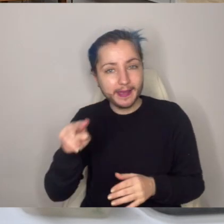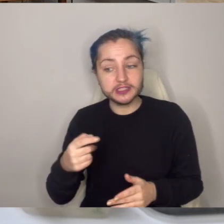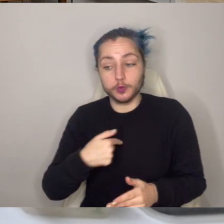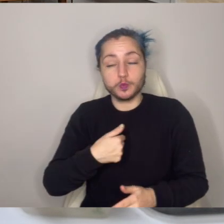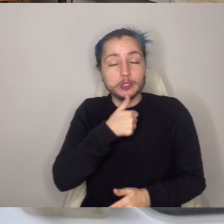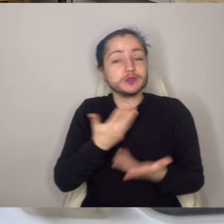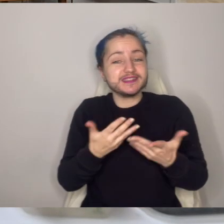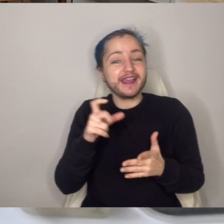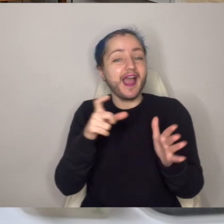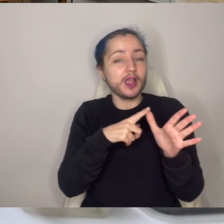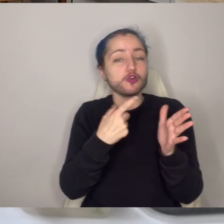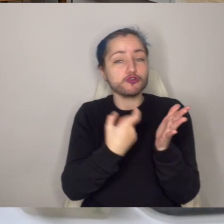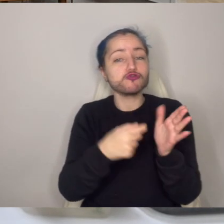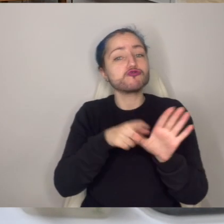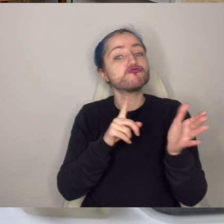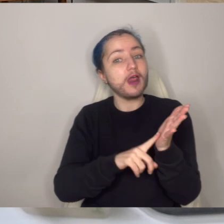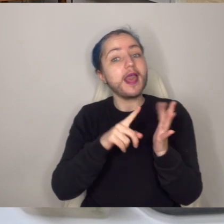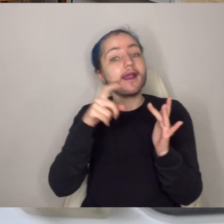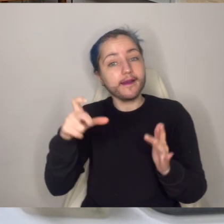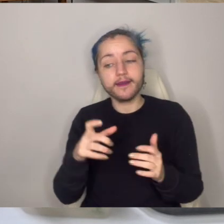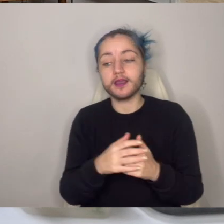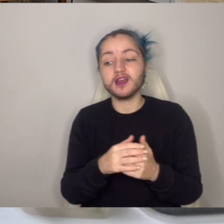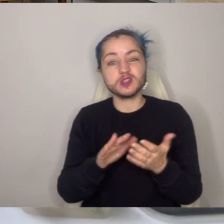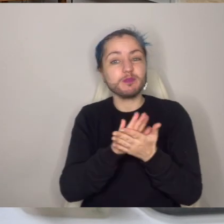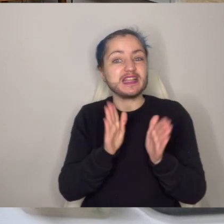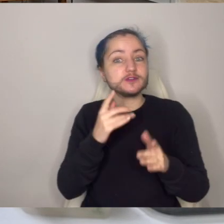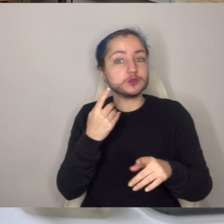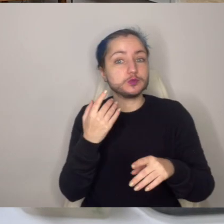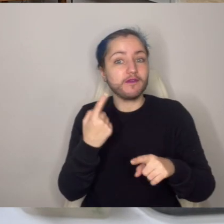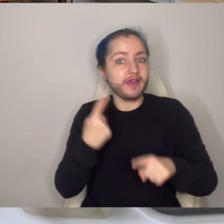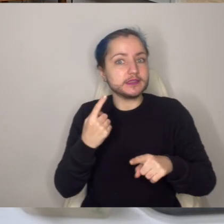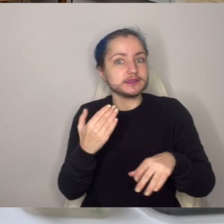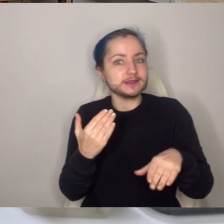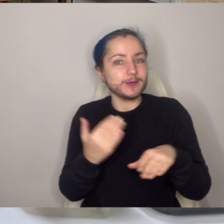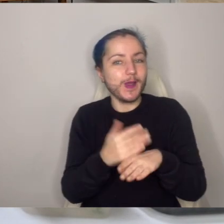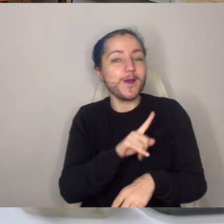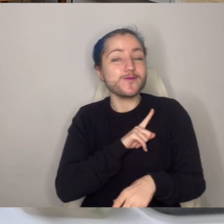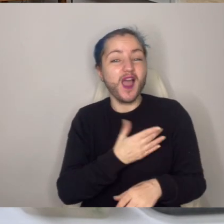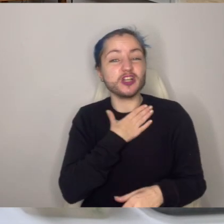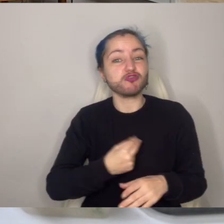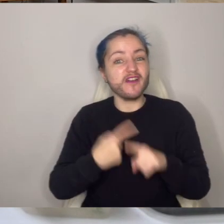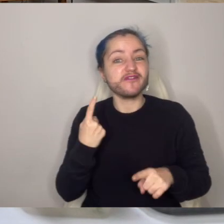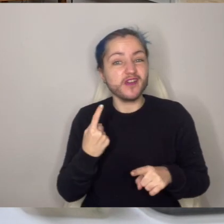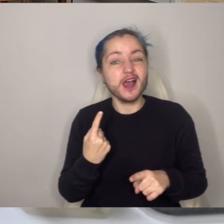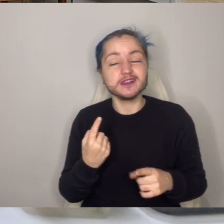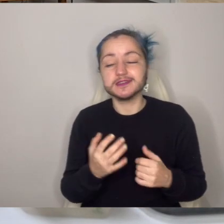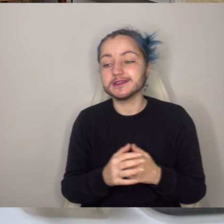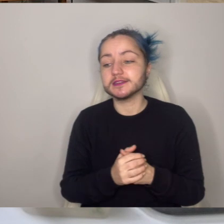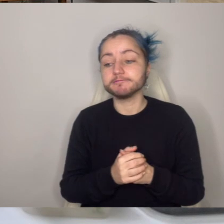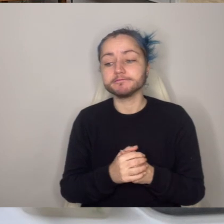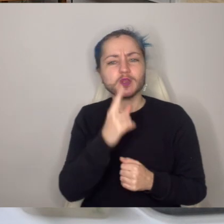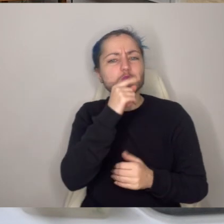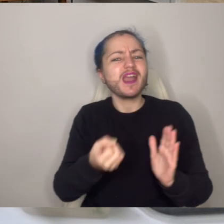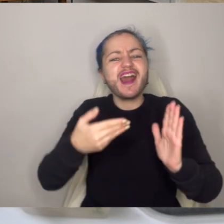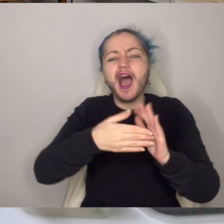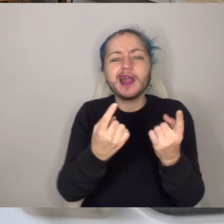using acrylic in this case, and we just need to work quite fast because it dries quite quickly. And there are things that you